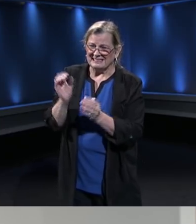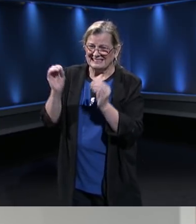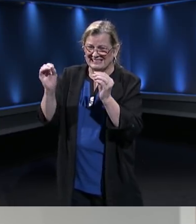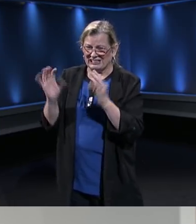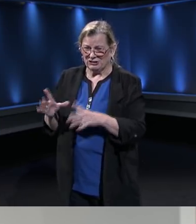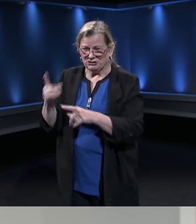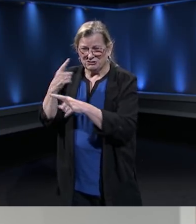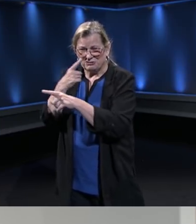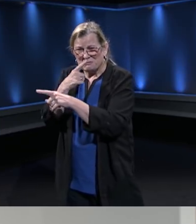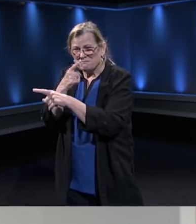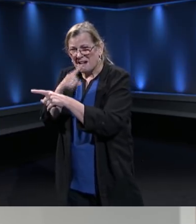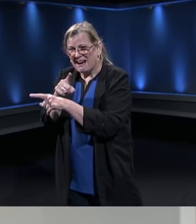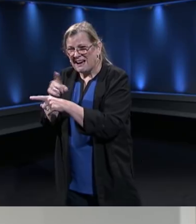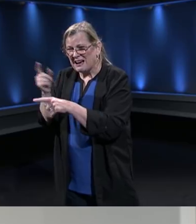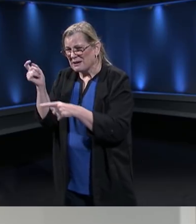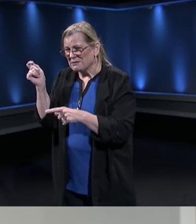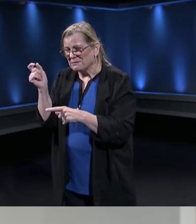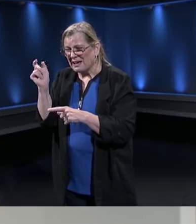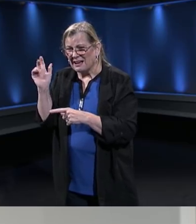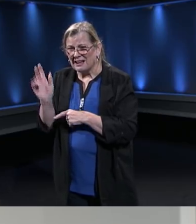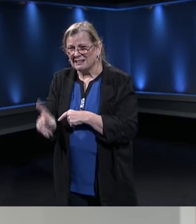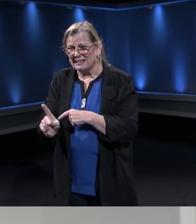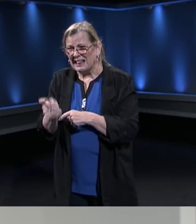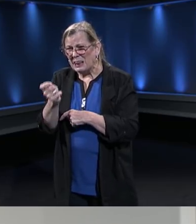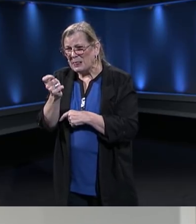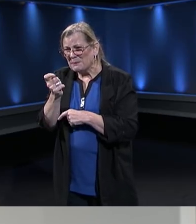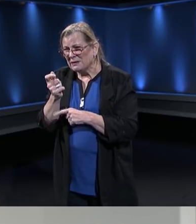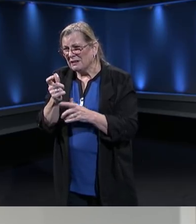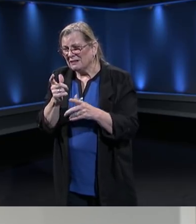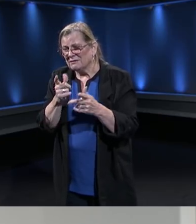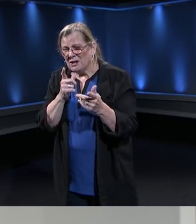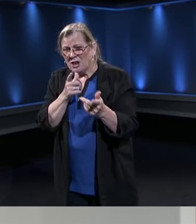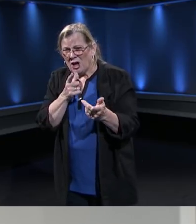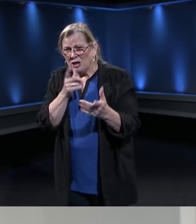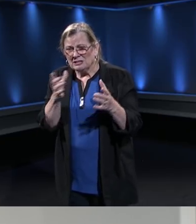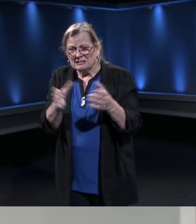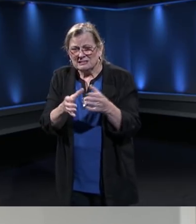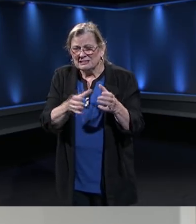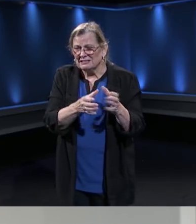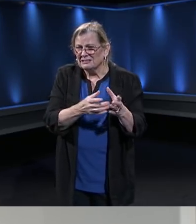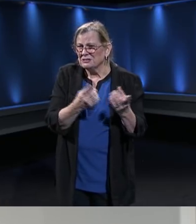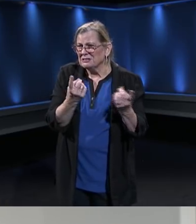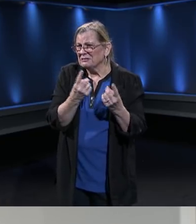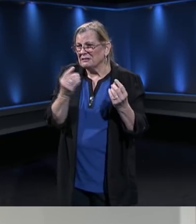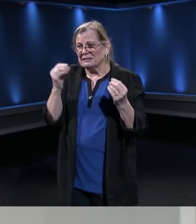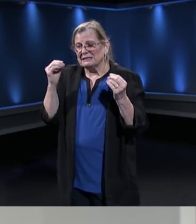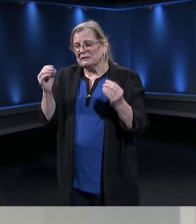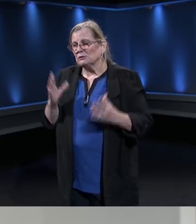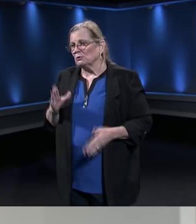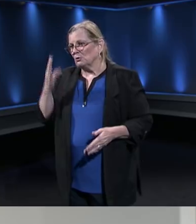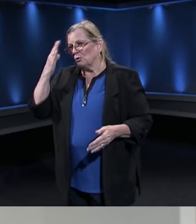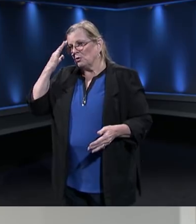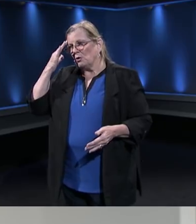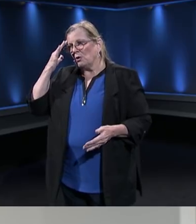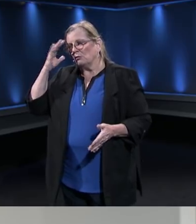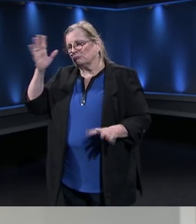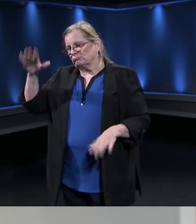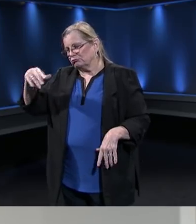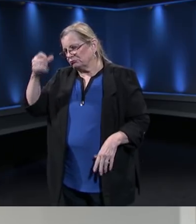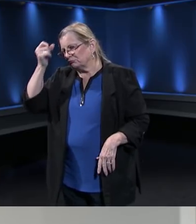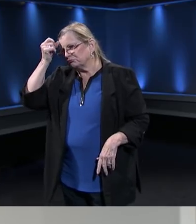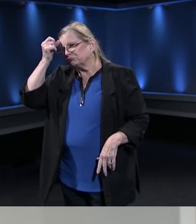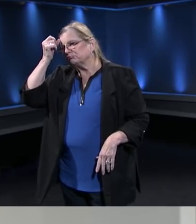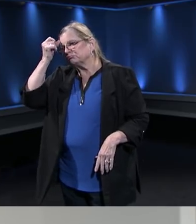know this is not going to be a school year that's business as usual. We're going to have to extend more grace. We're going to have to be